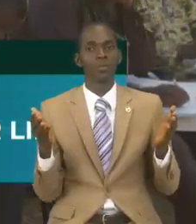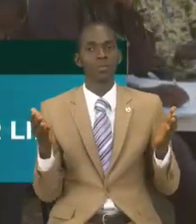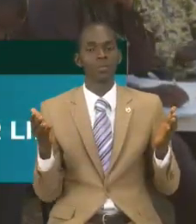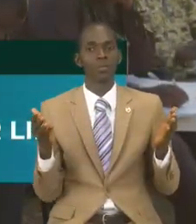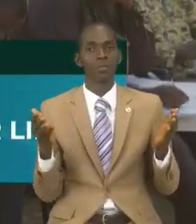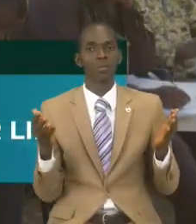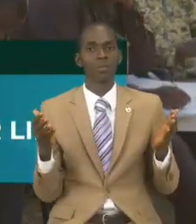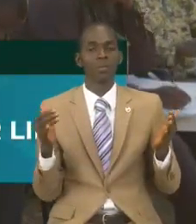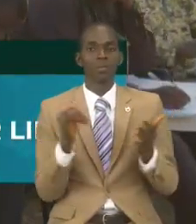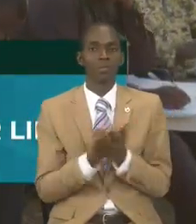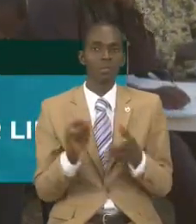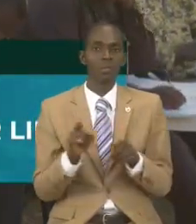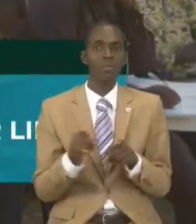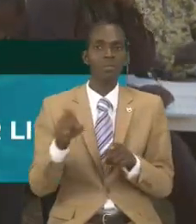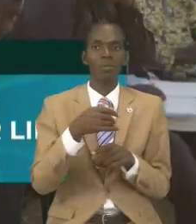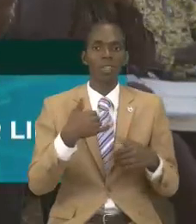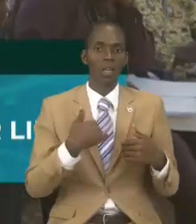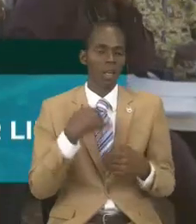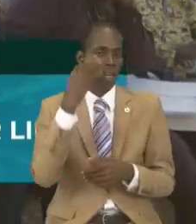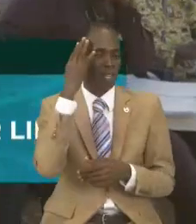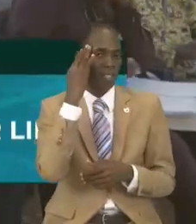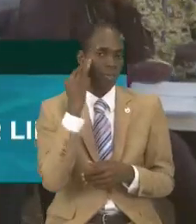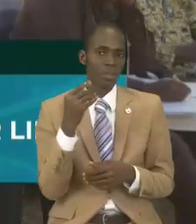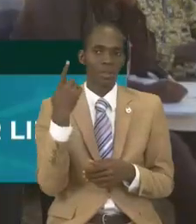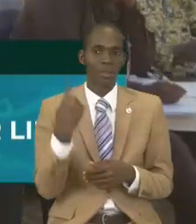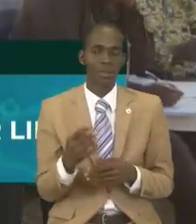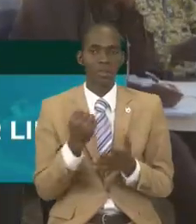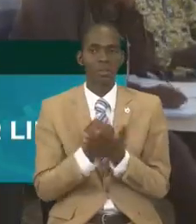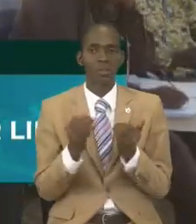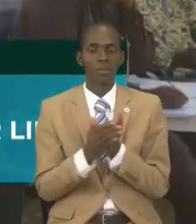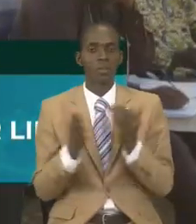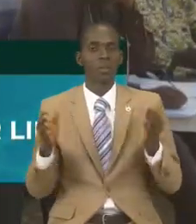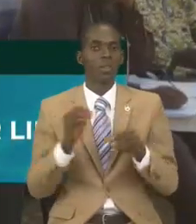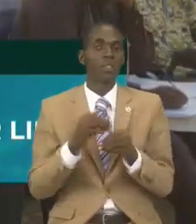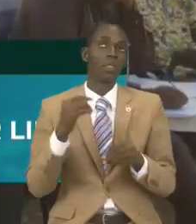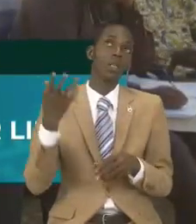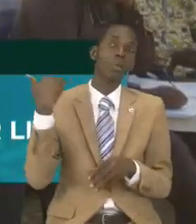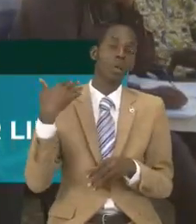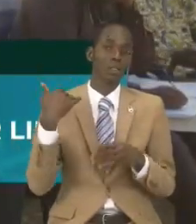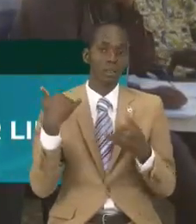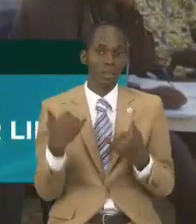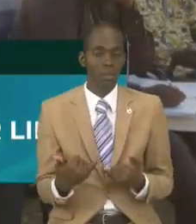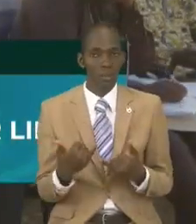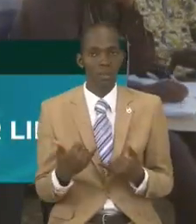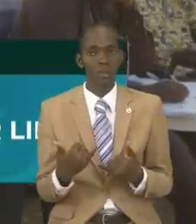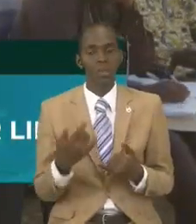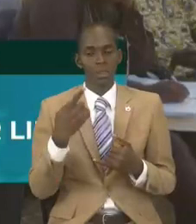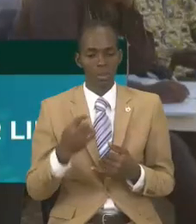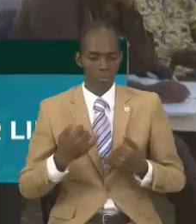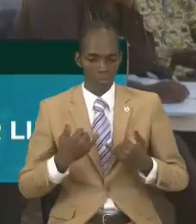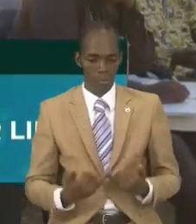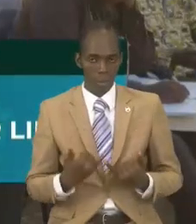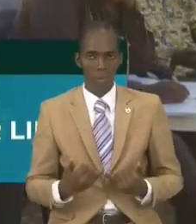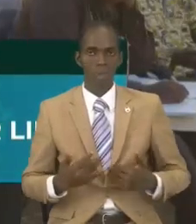have experienced the crucifixion in the past, now the present life,